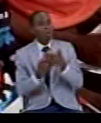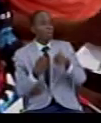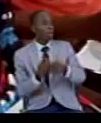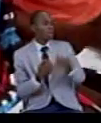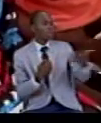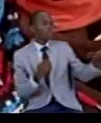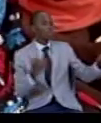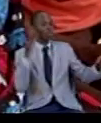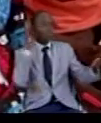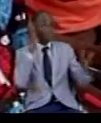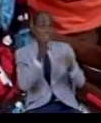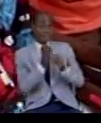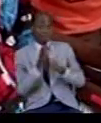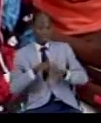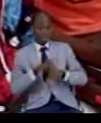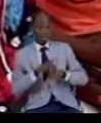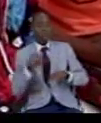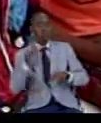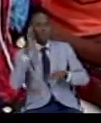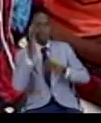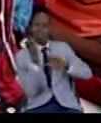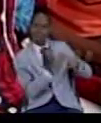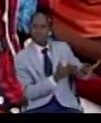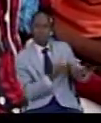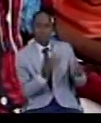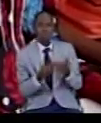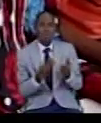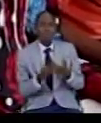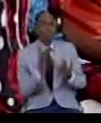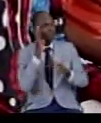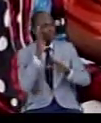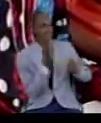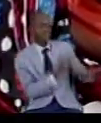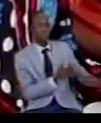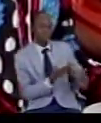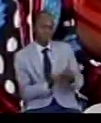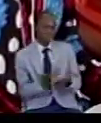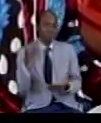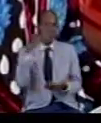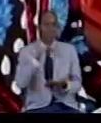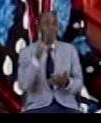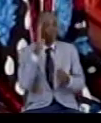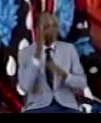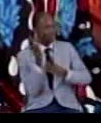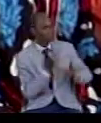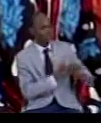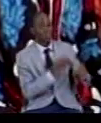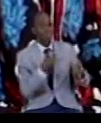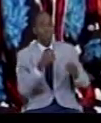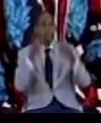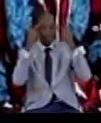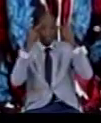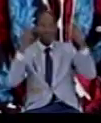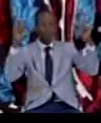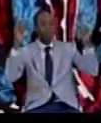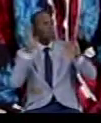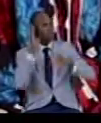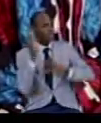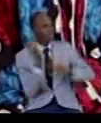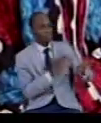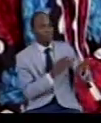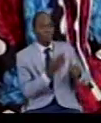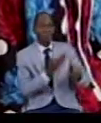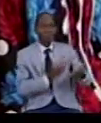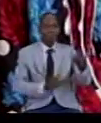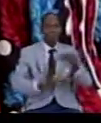leave behind. The money, the wealth, the prosperity, the interactions,